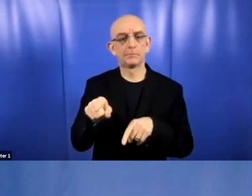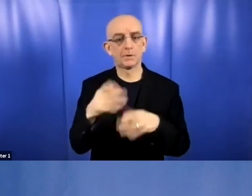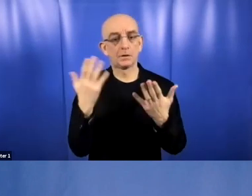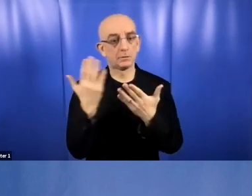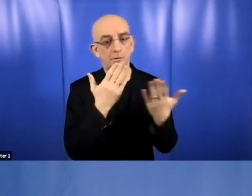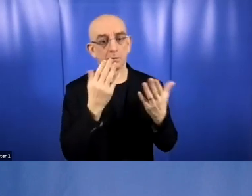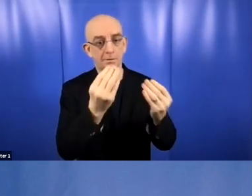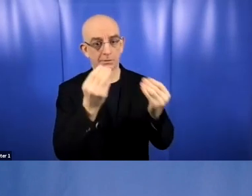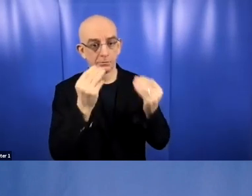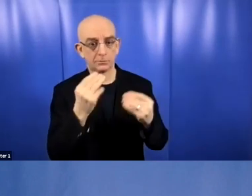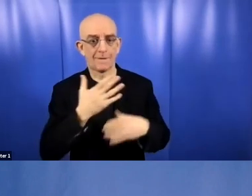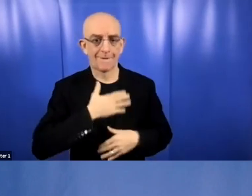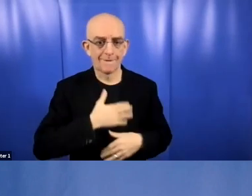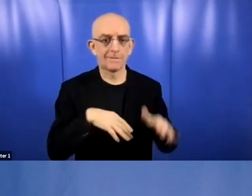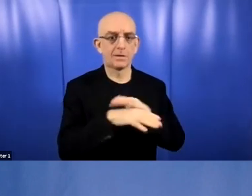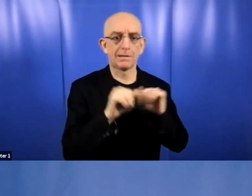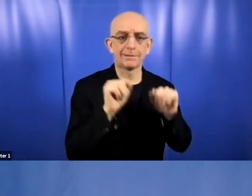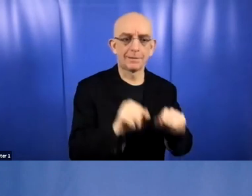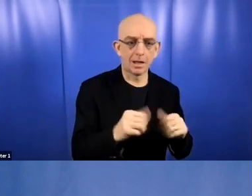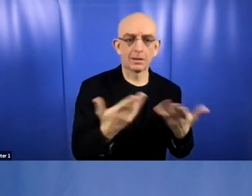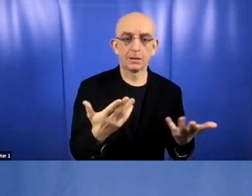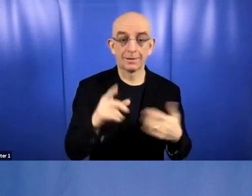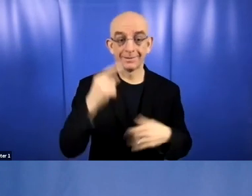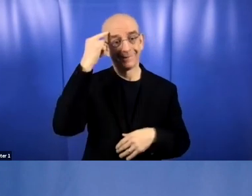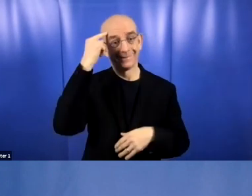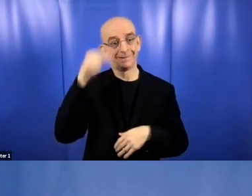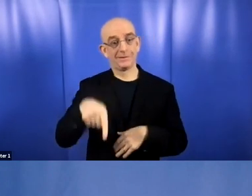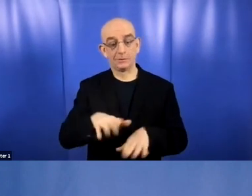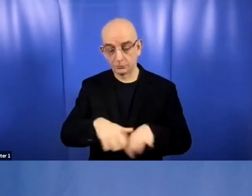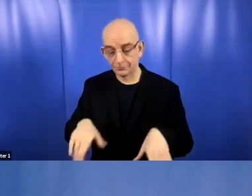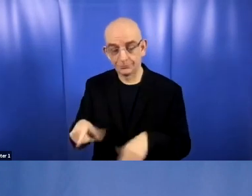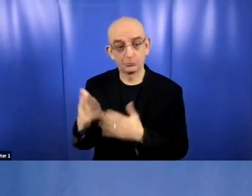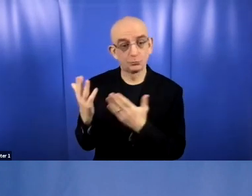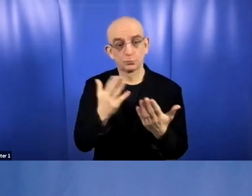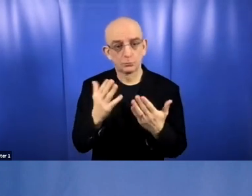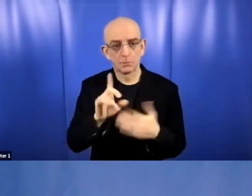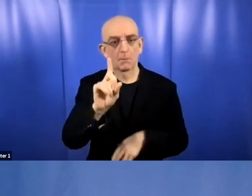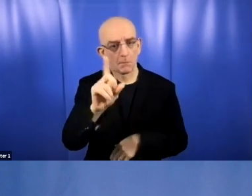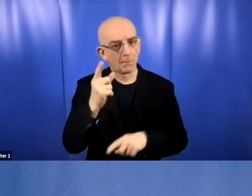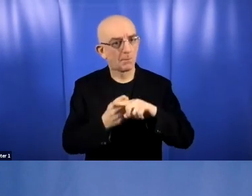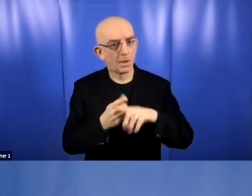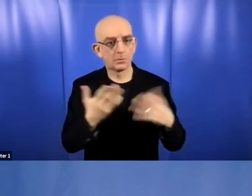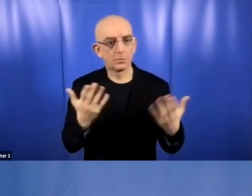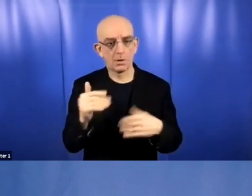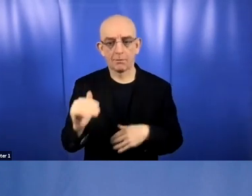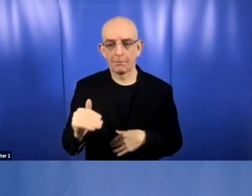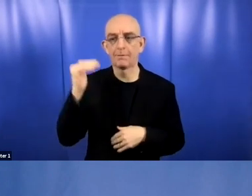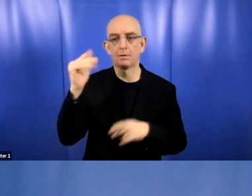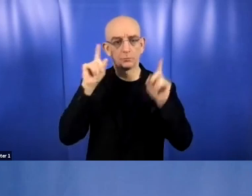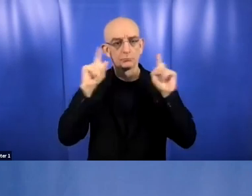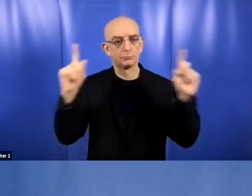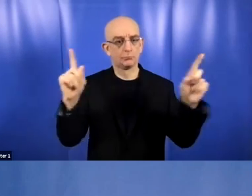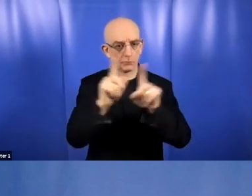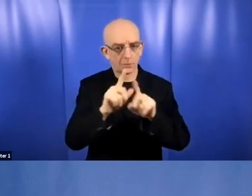global responses. That came to the fore in one of the panels hosted by the Kaldor Centre on